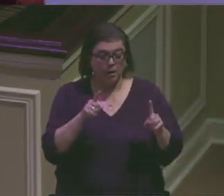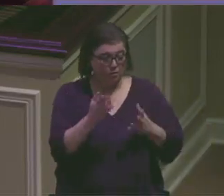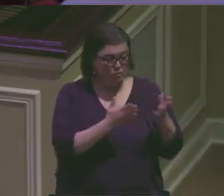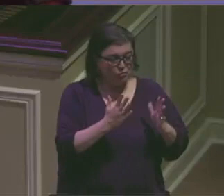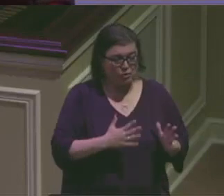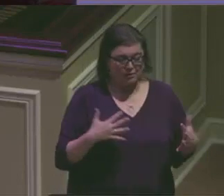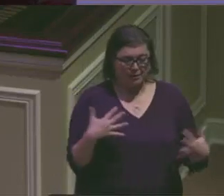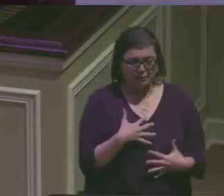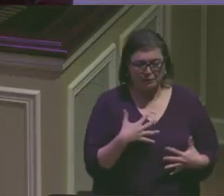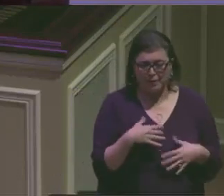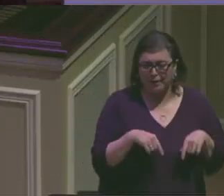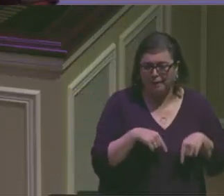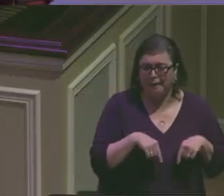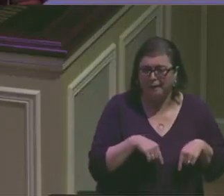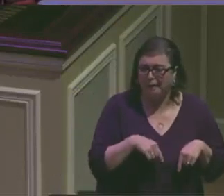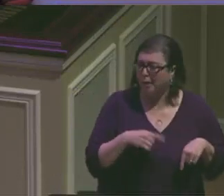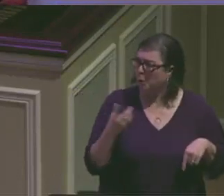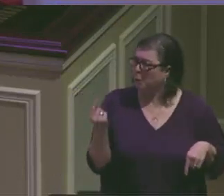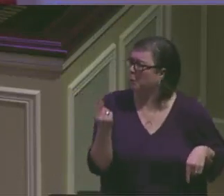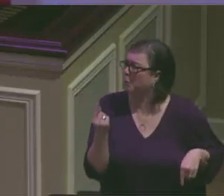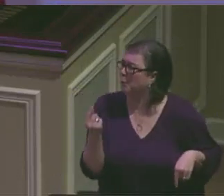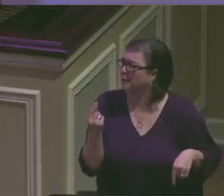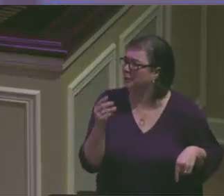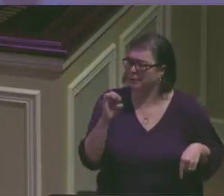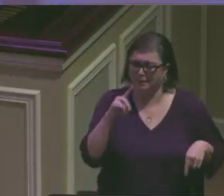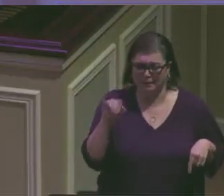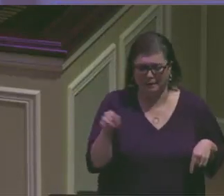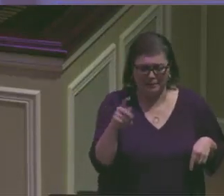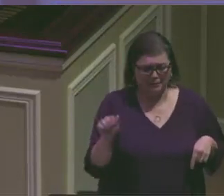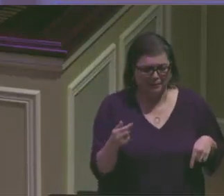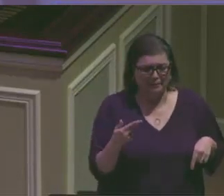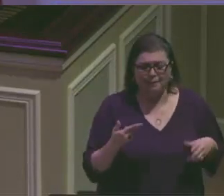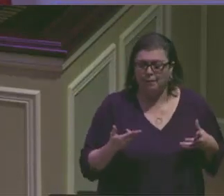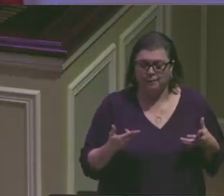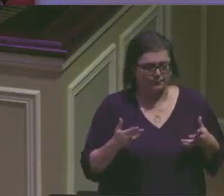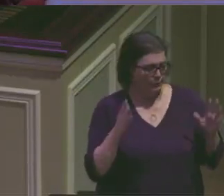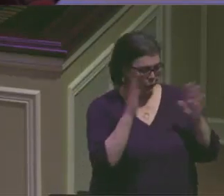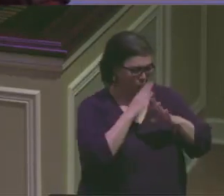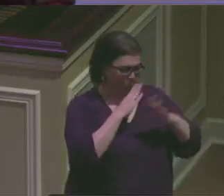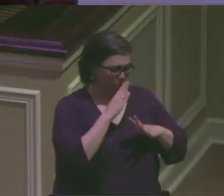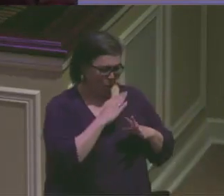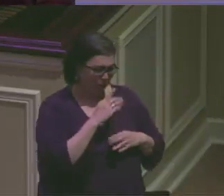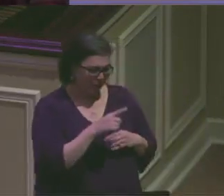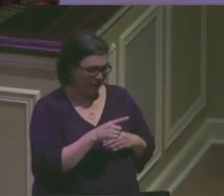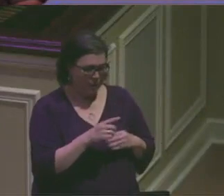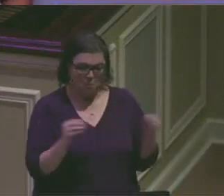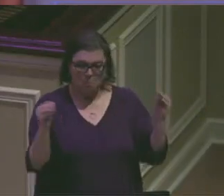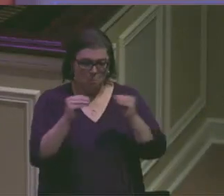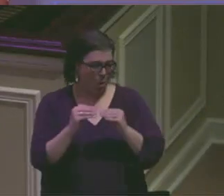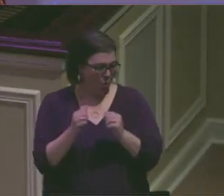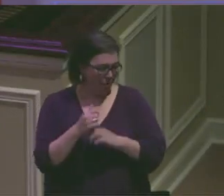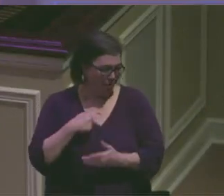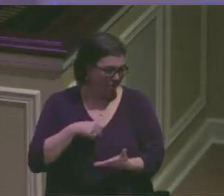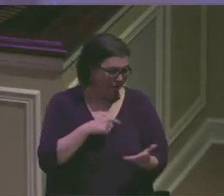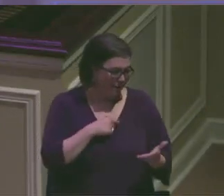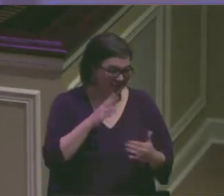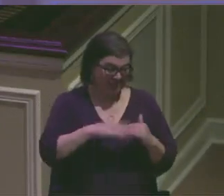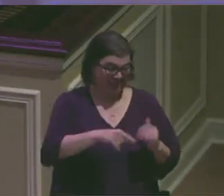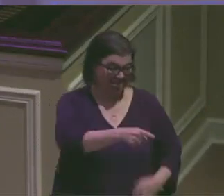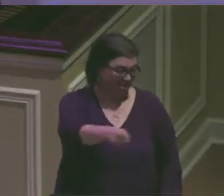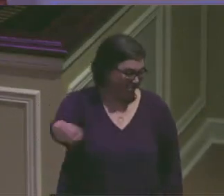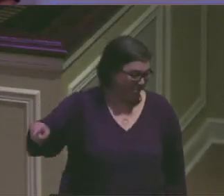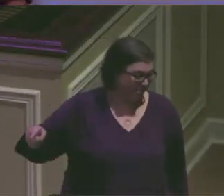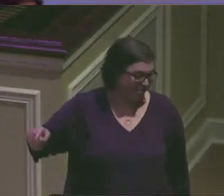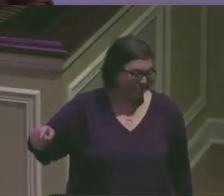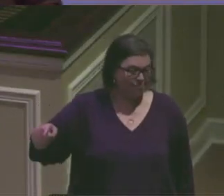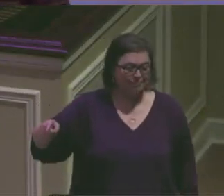scared, did actually ask Elijah, "What are we going to do?" And he says, "Don't worry, there are more with us than there are of them."